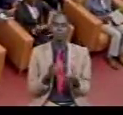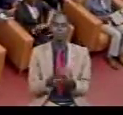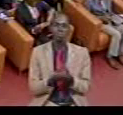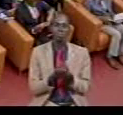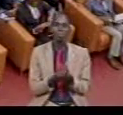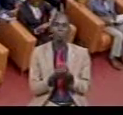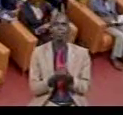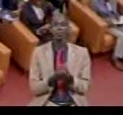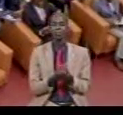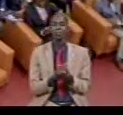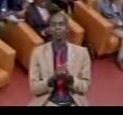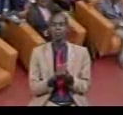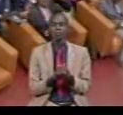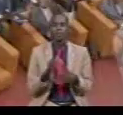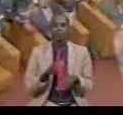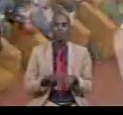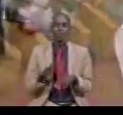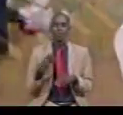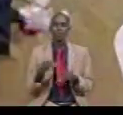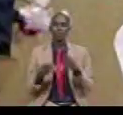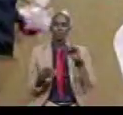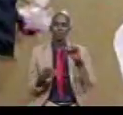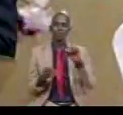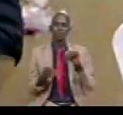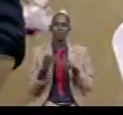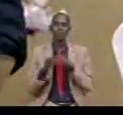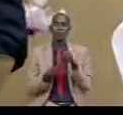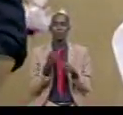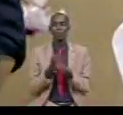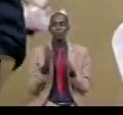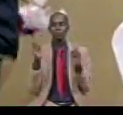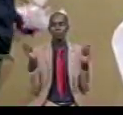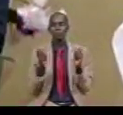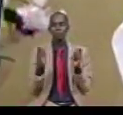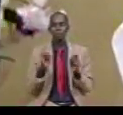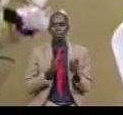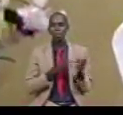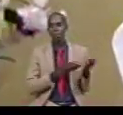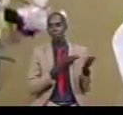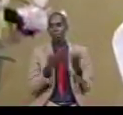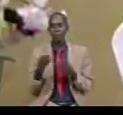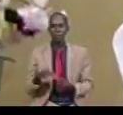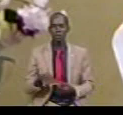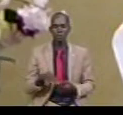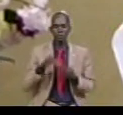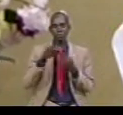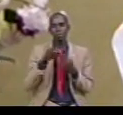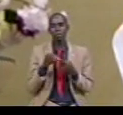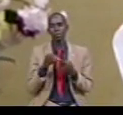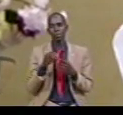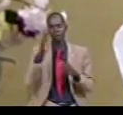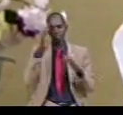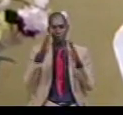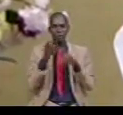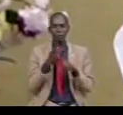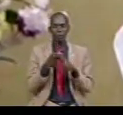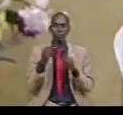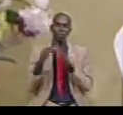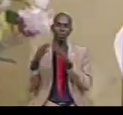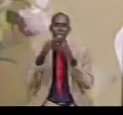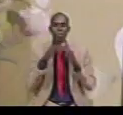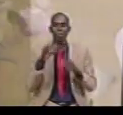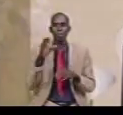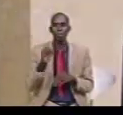Congratulations on your 50th anniversary. And I bring you special greetings from the Americas to our father,